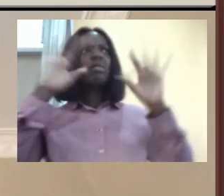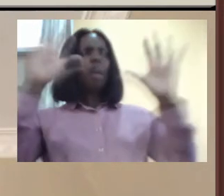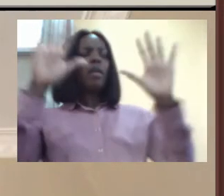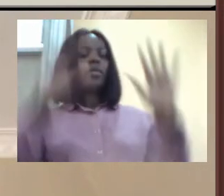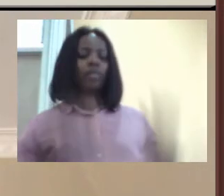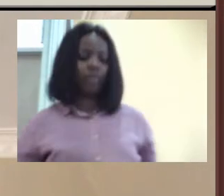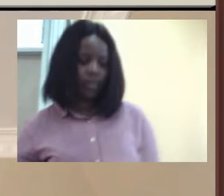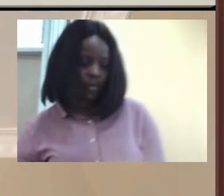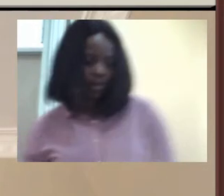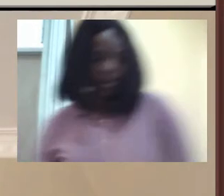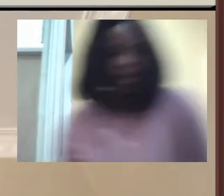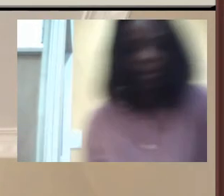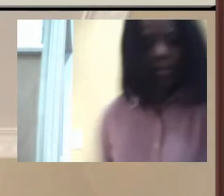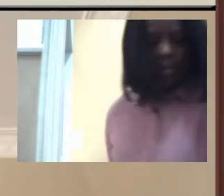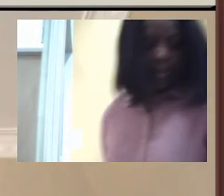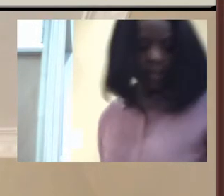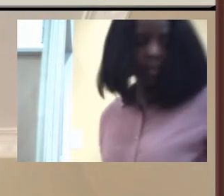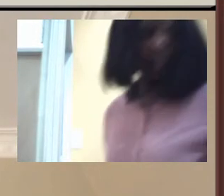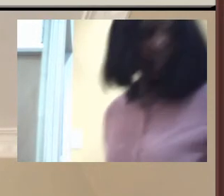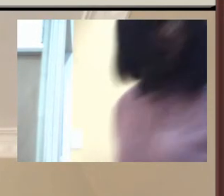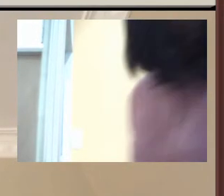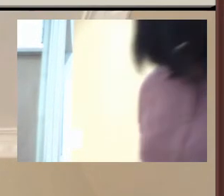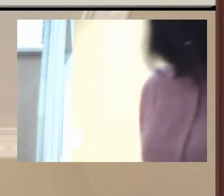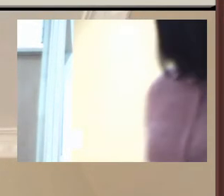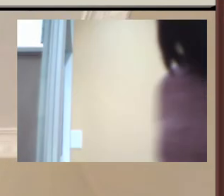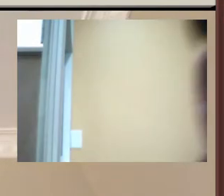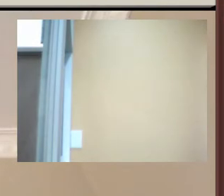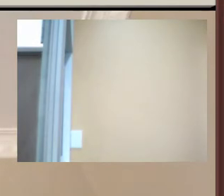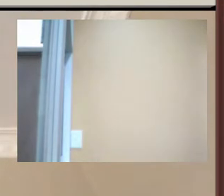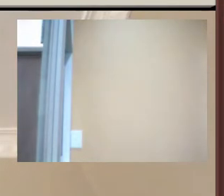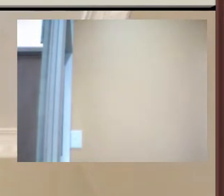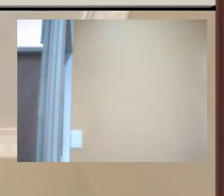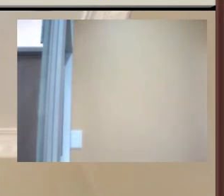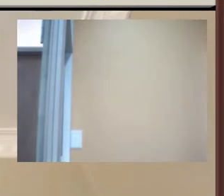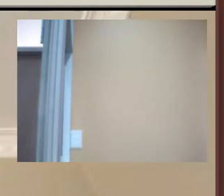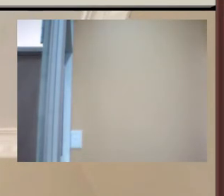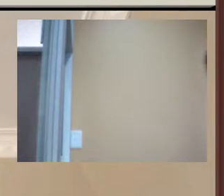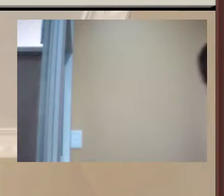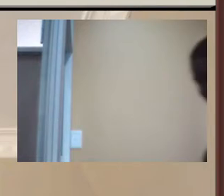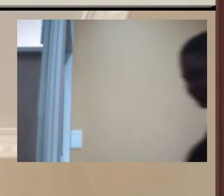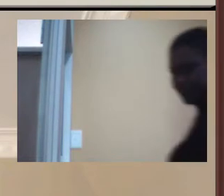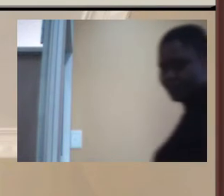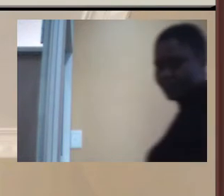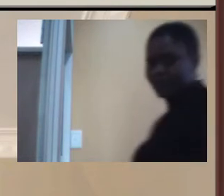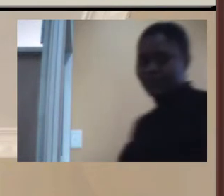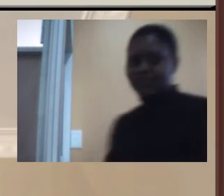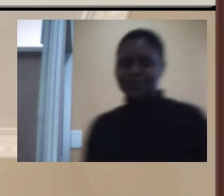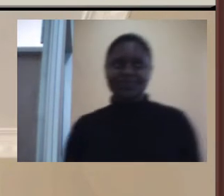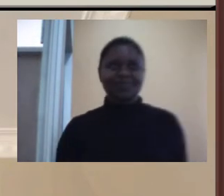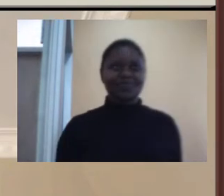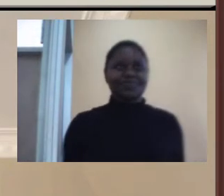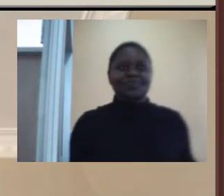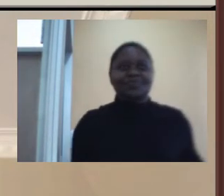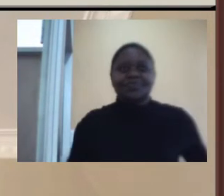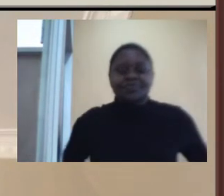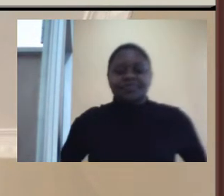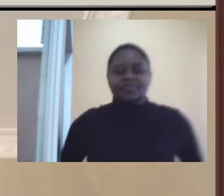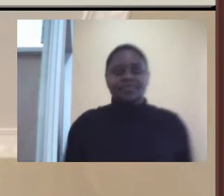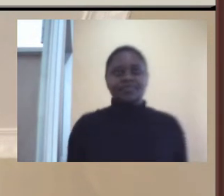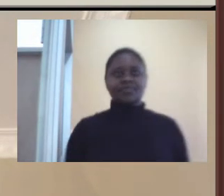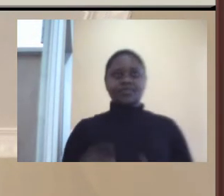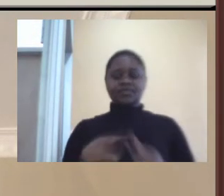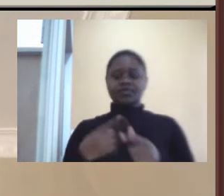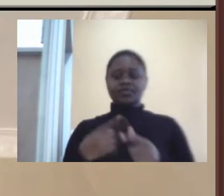Farmer, purpose of this world, if there's injustice that's taking place across the board, they don't say anything because to